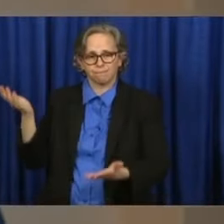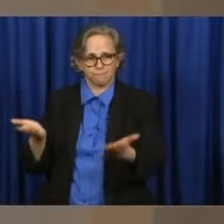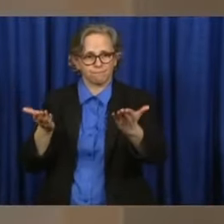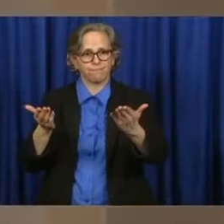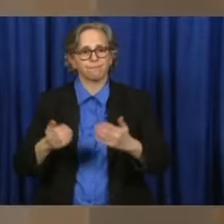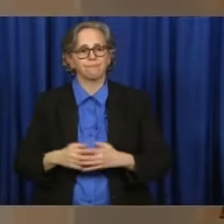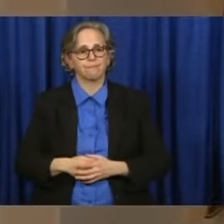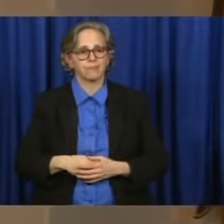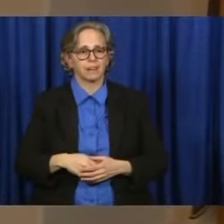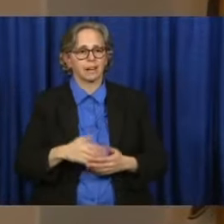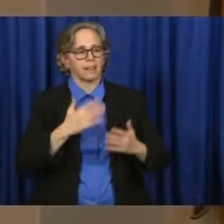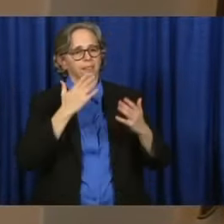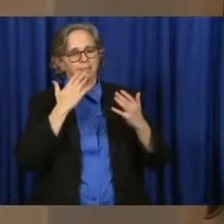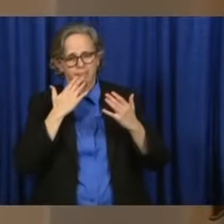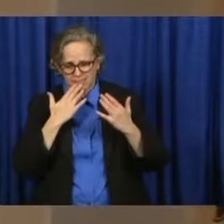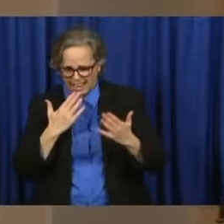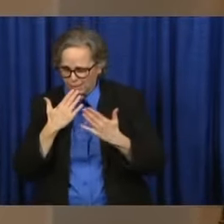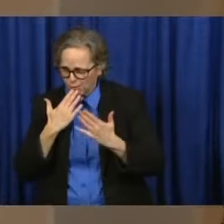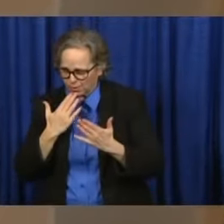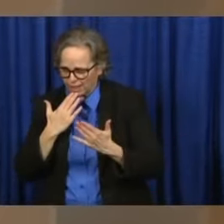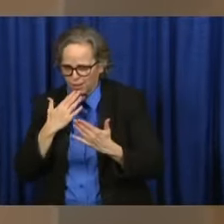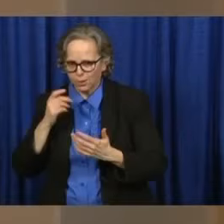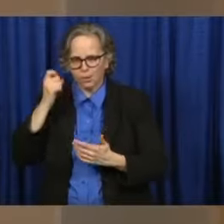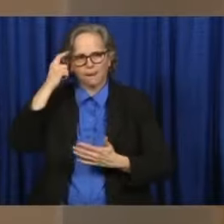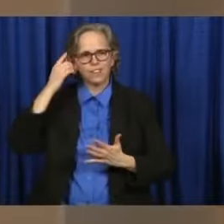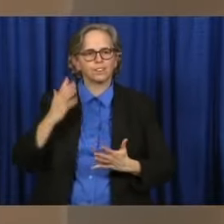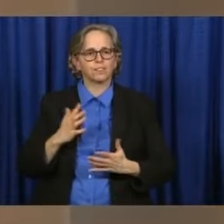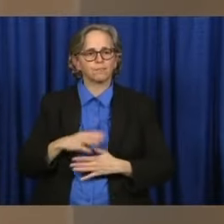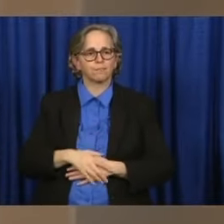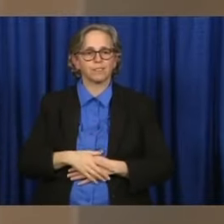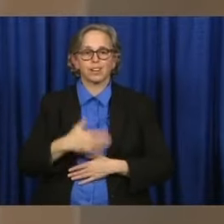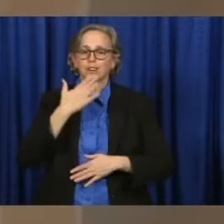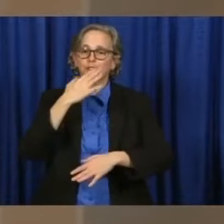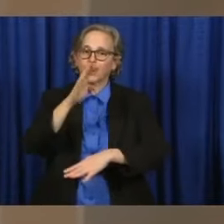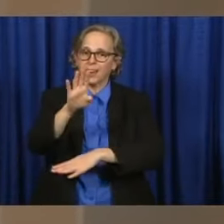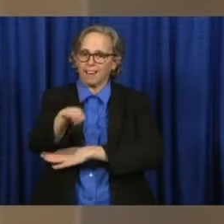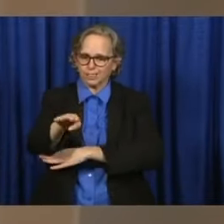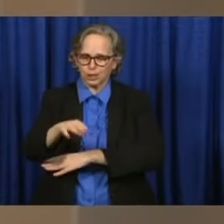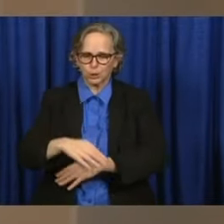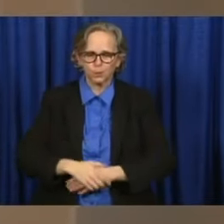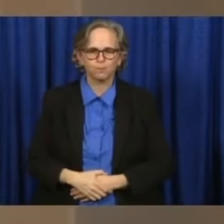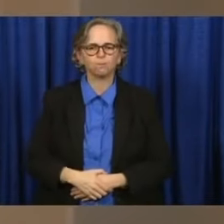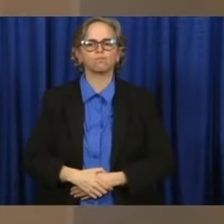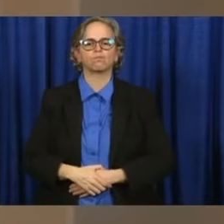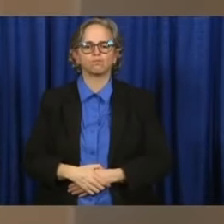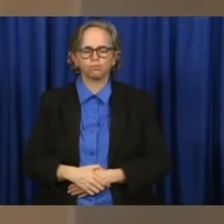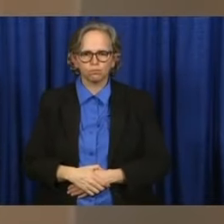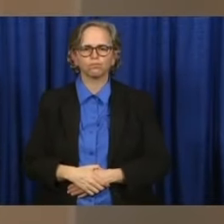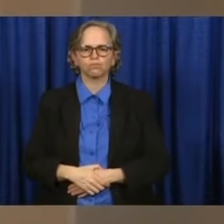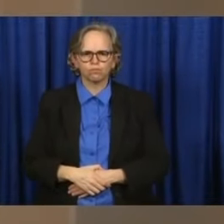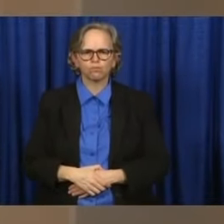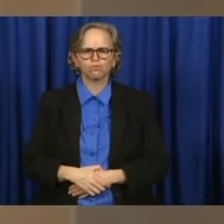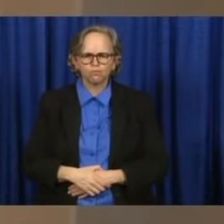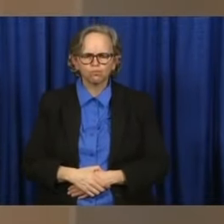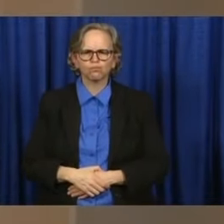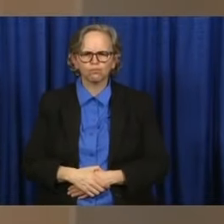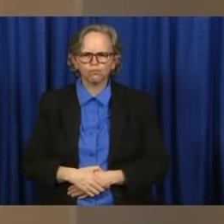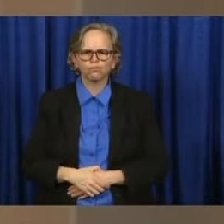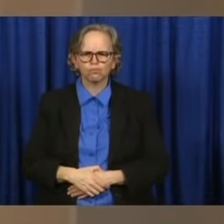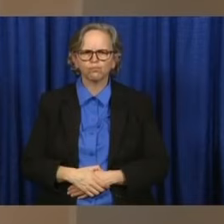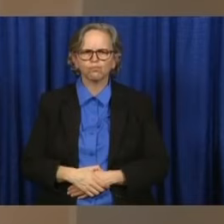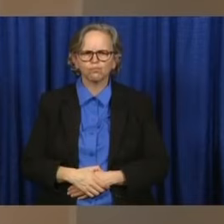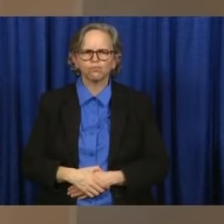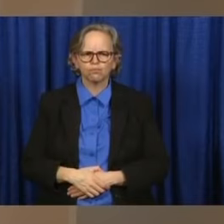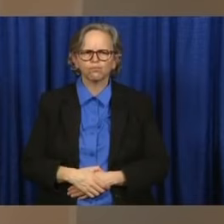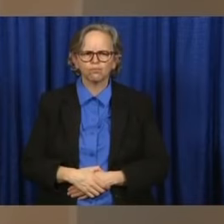Thank you very much, Governor. Good afternoon, everyone. And I do want to drill down a little bit